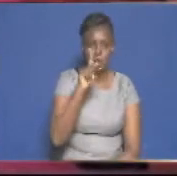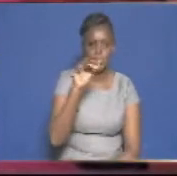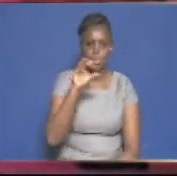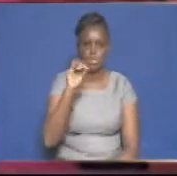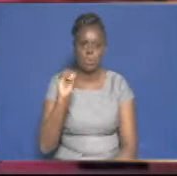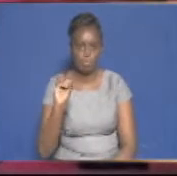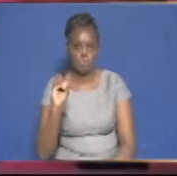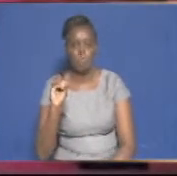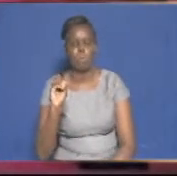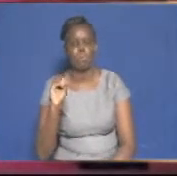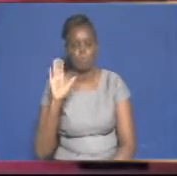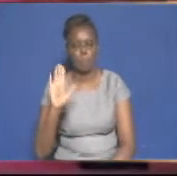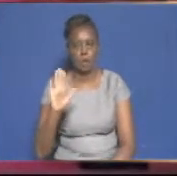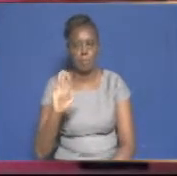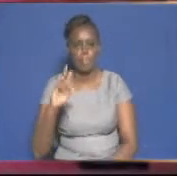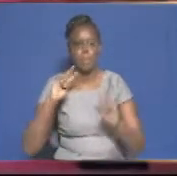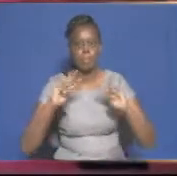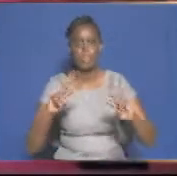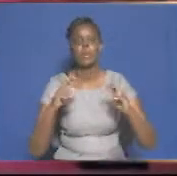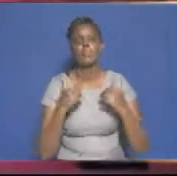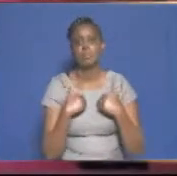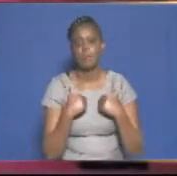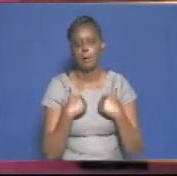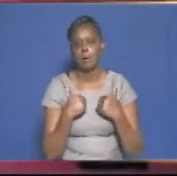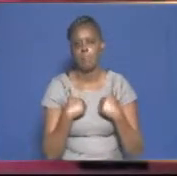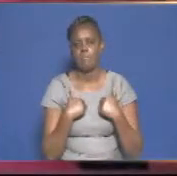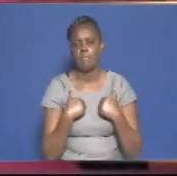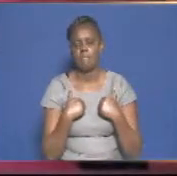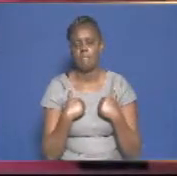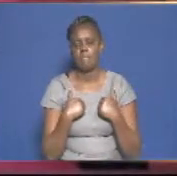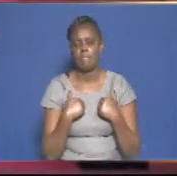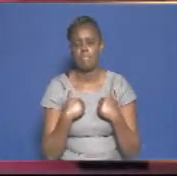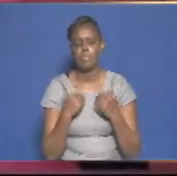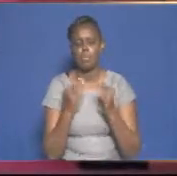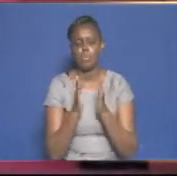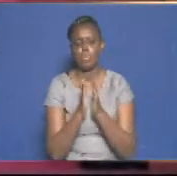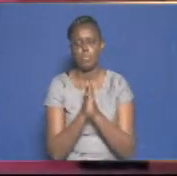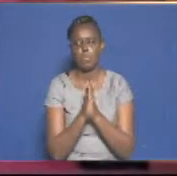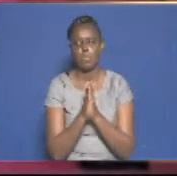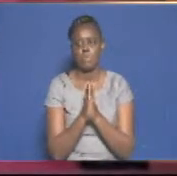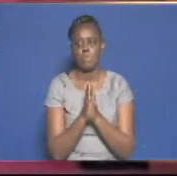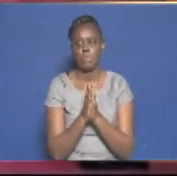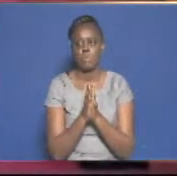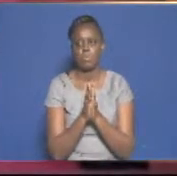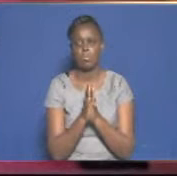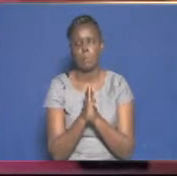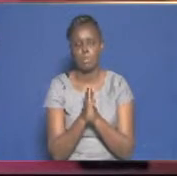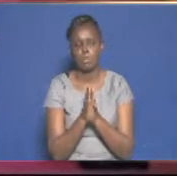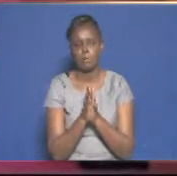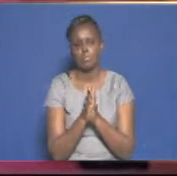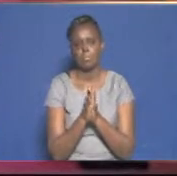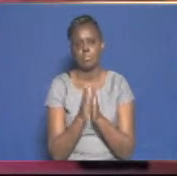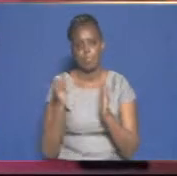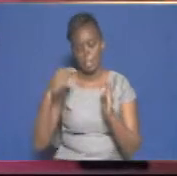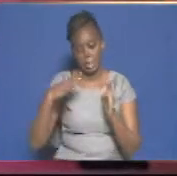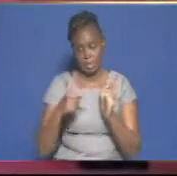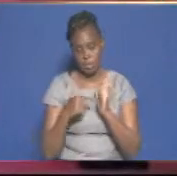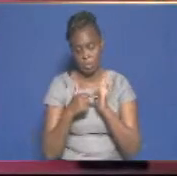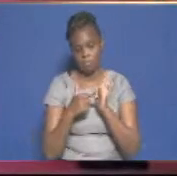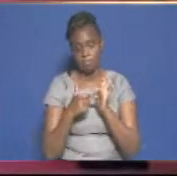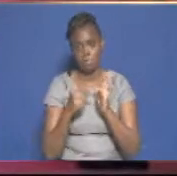his soul in eternal peace and with eternal light shining on